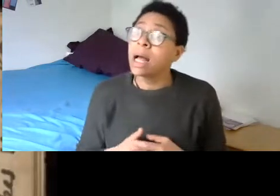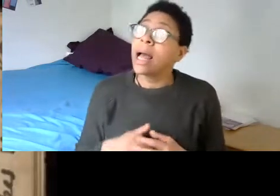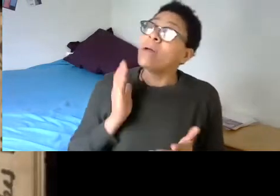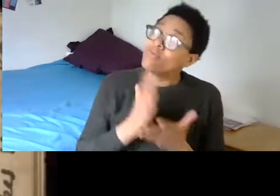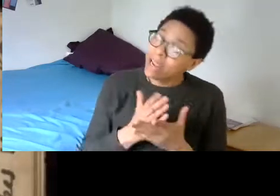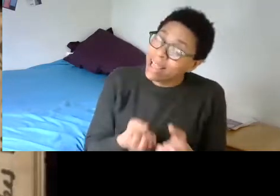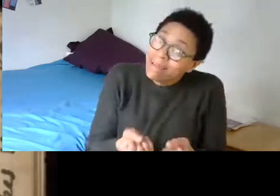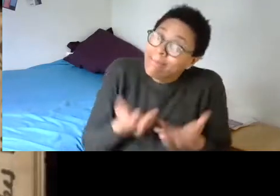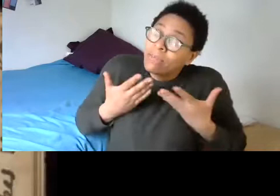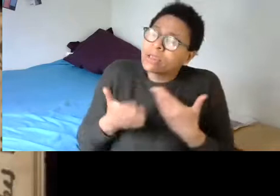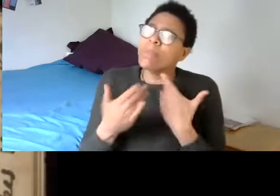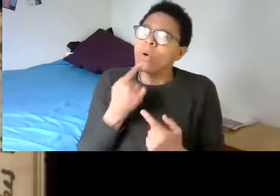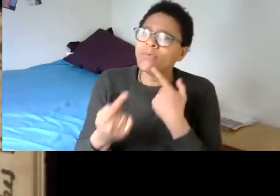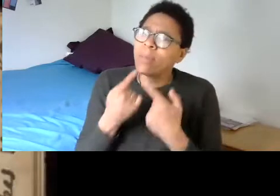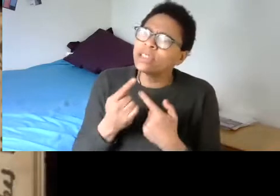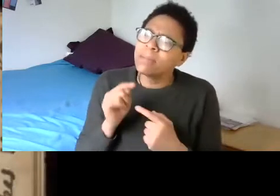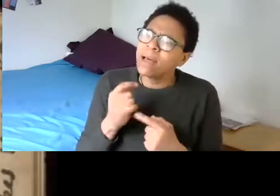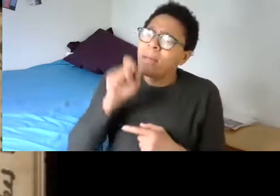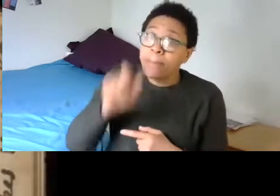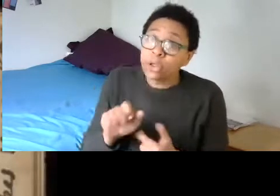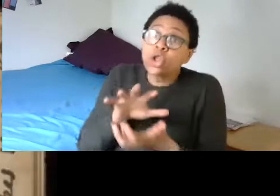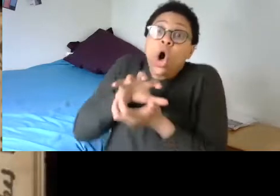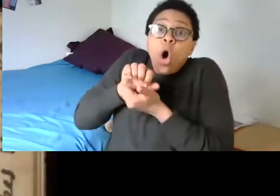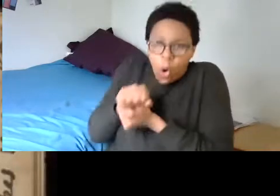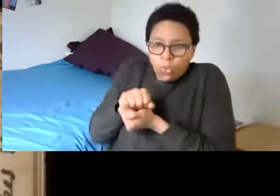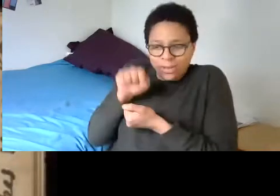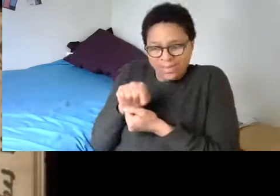relationship between the book and its owner.